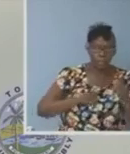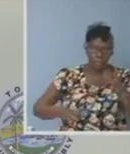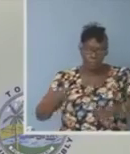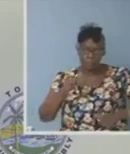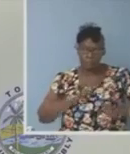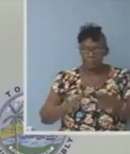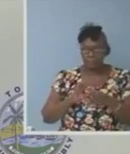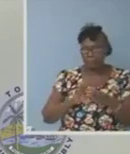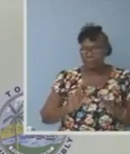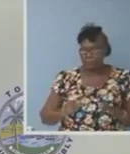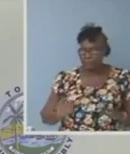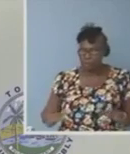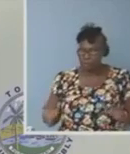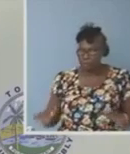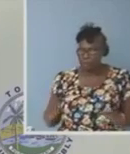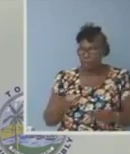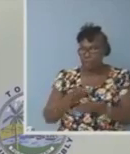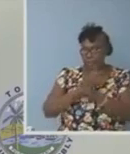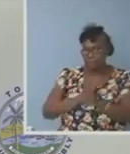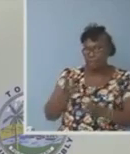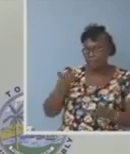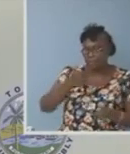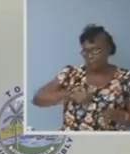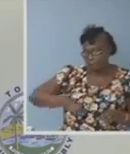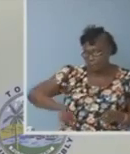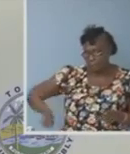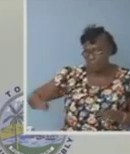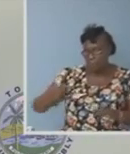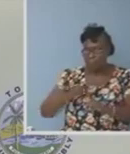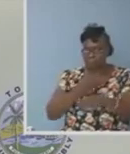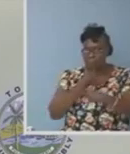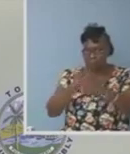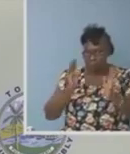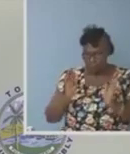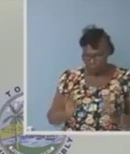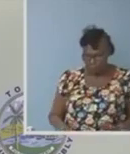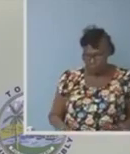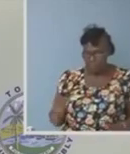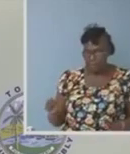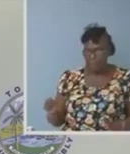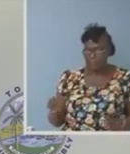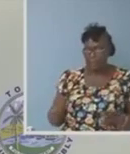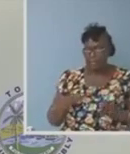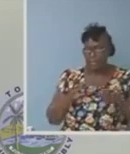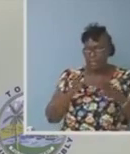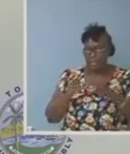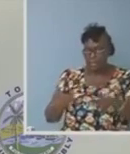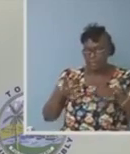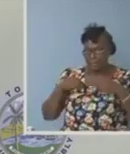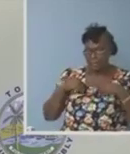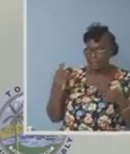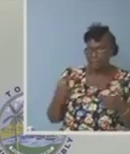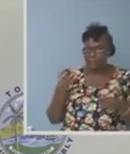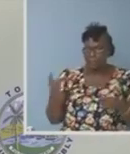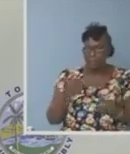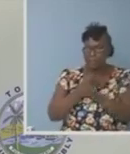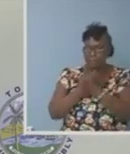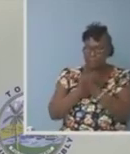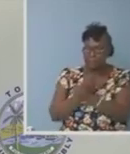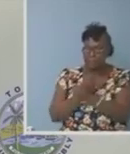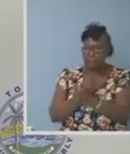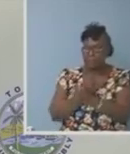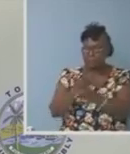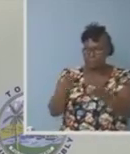your children, keep them away from offices, and leave them only in safe